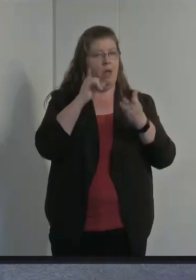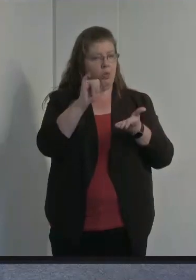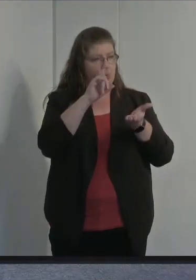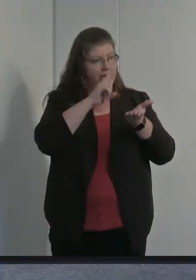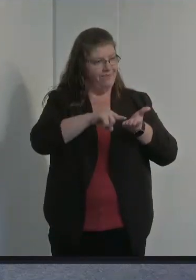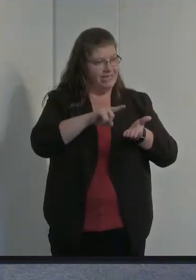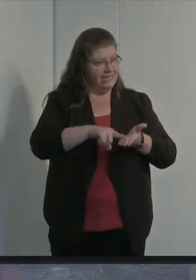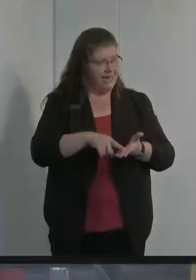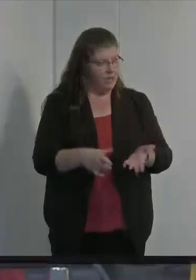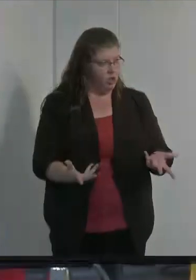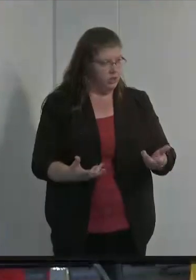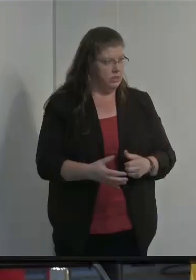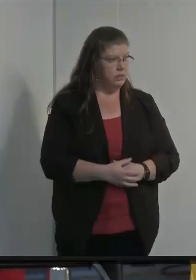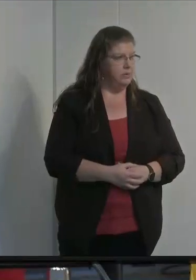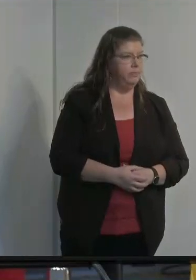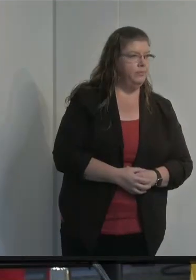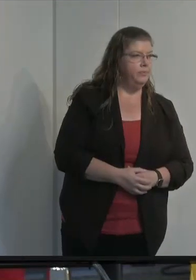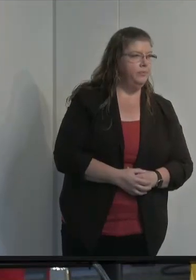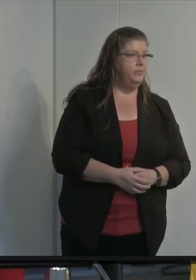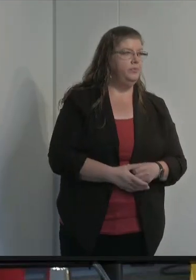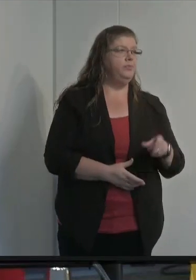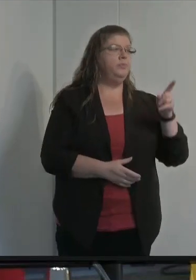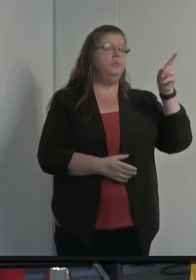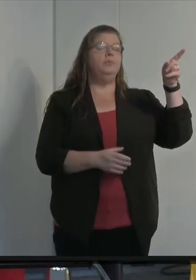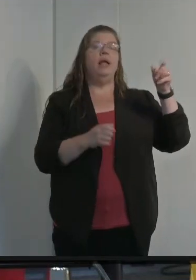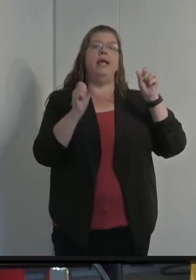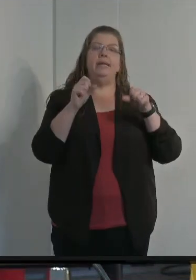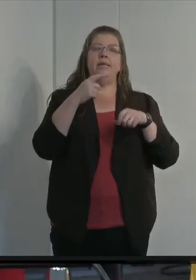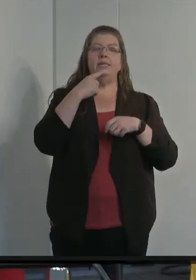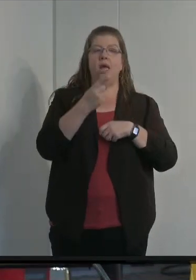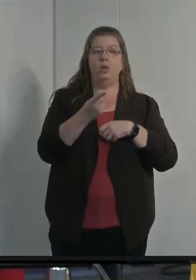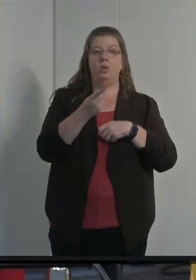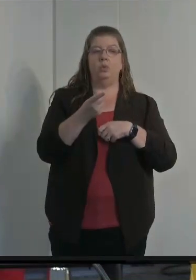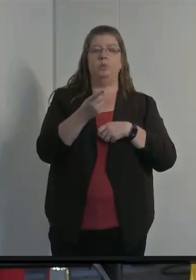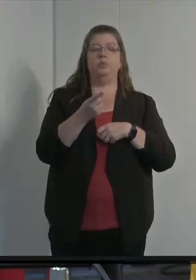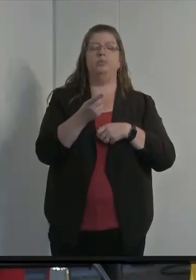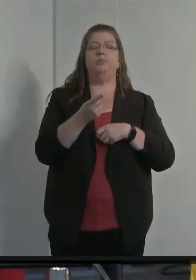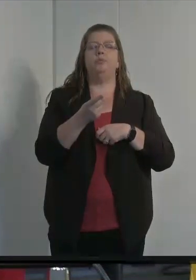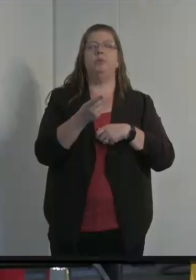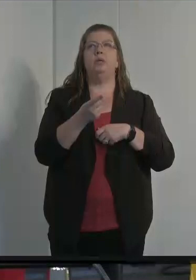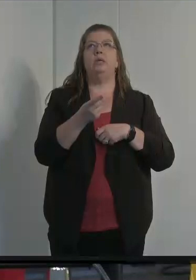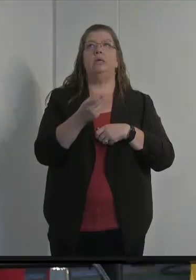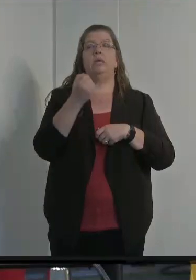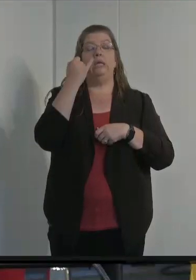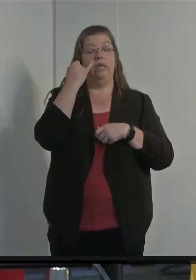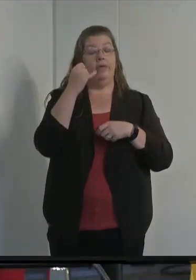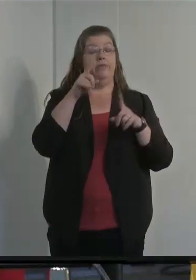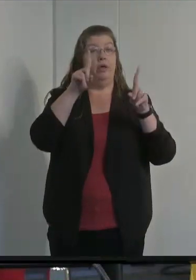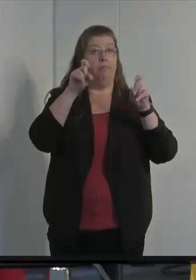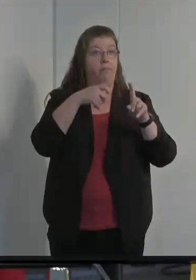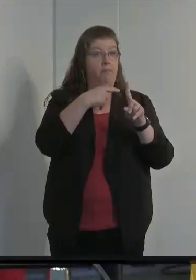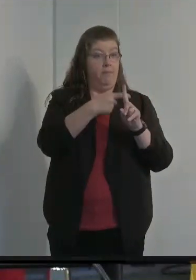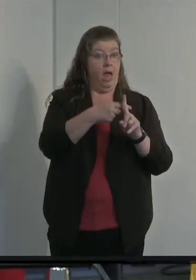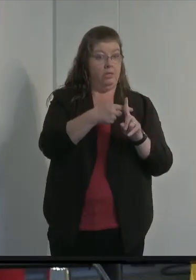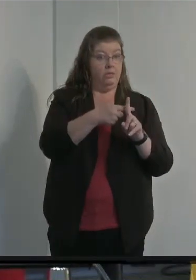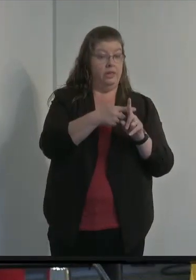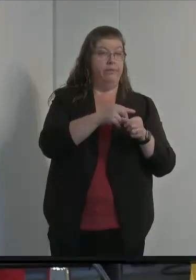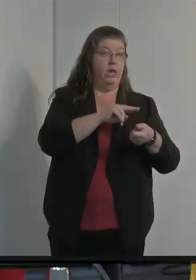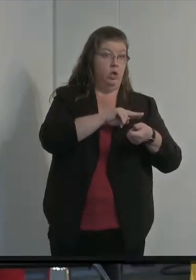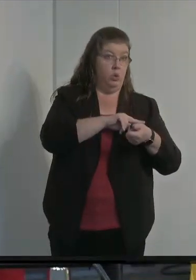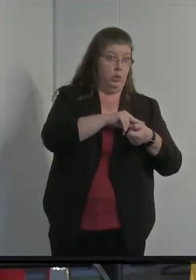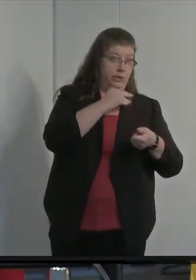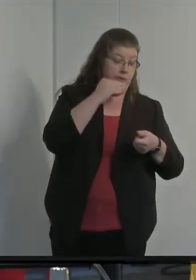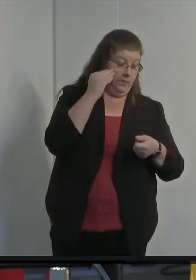investigations found. Well, I can tell you that whenever we have a positive case in either a skilled